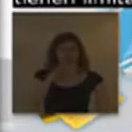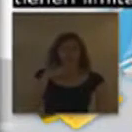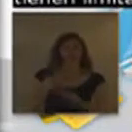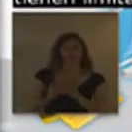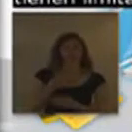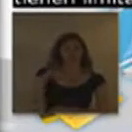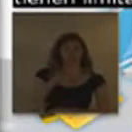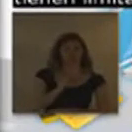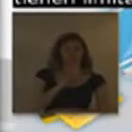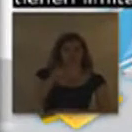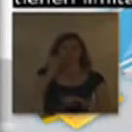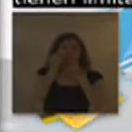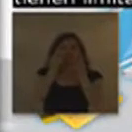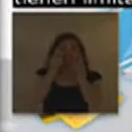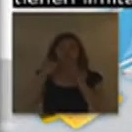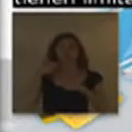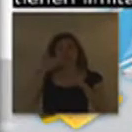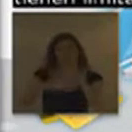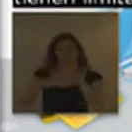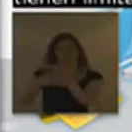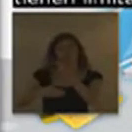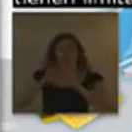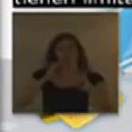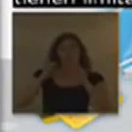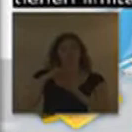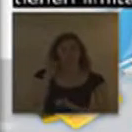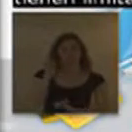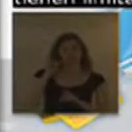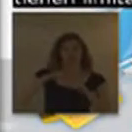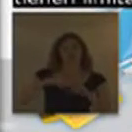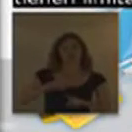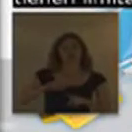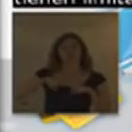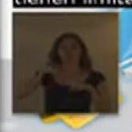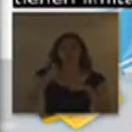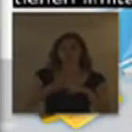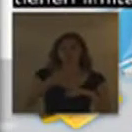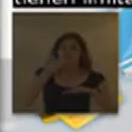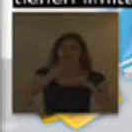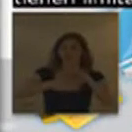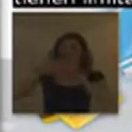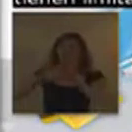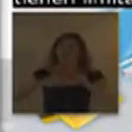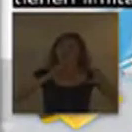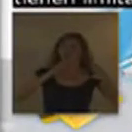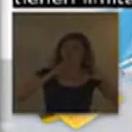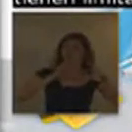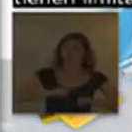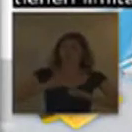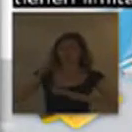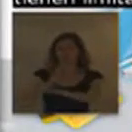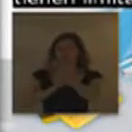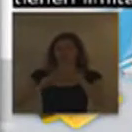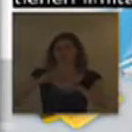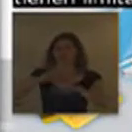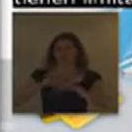communication. And this can lead to limitations also, and to develop intellectual abilities.